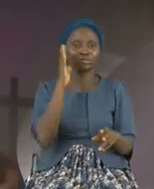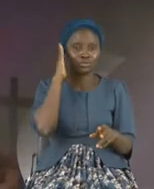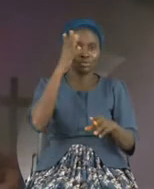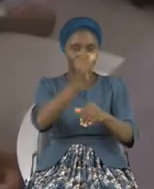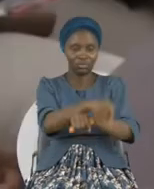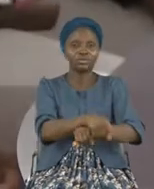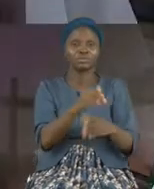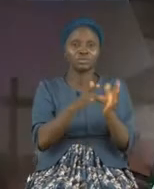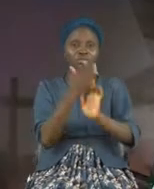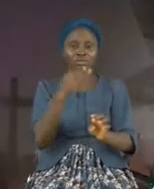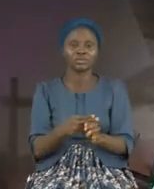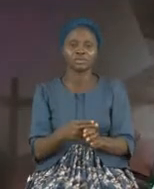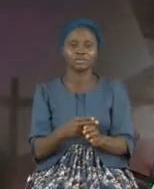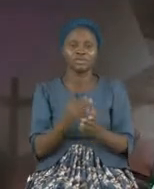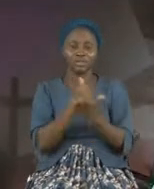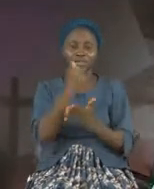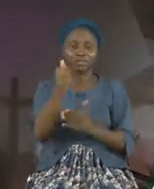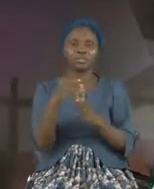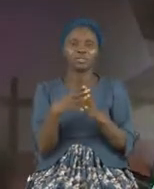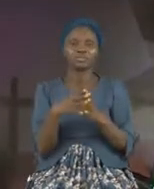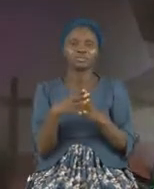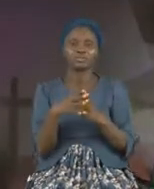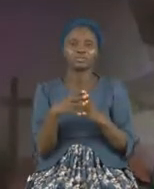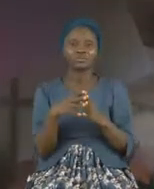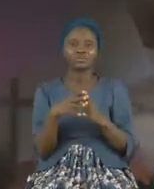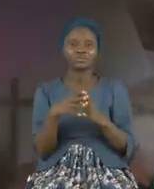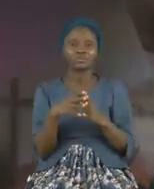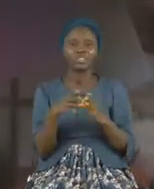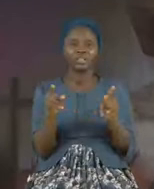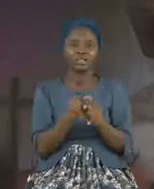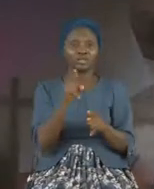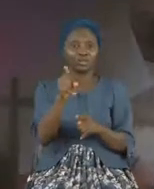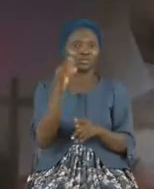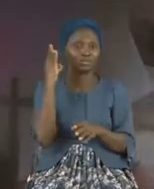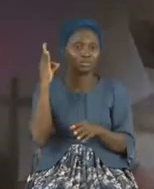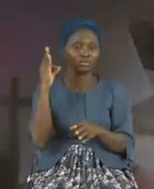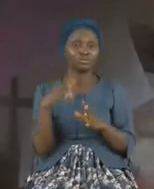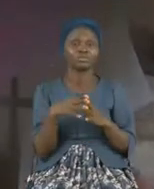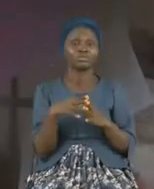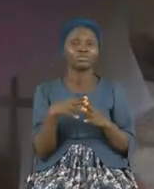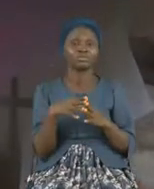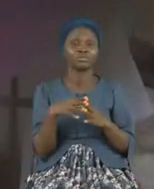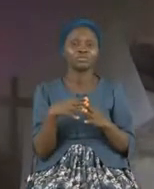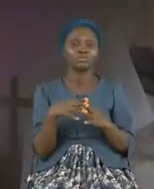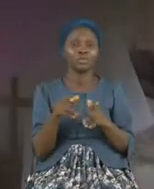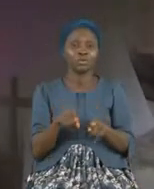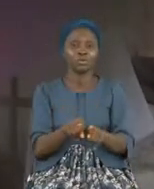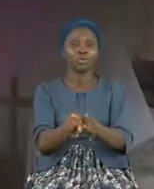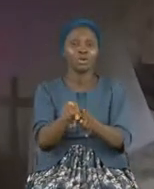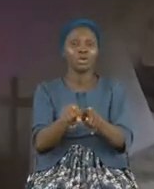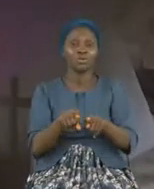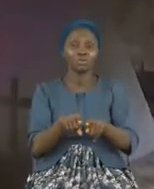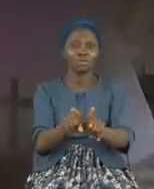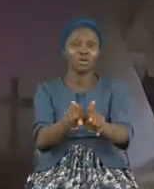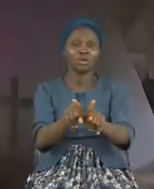is too low. Amen. As you minister, while ministering, you're ministering